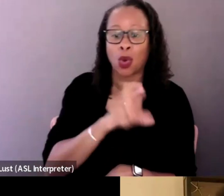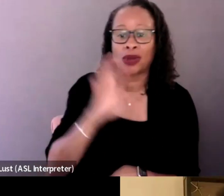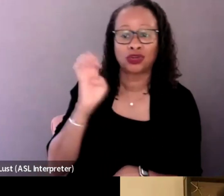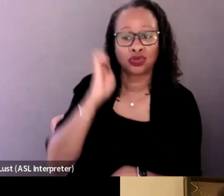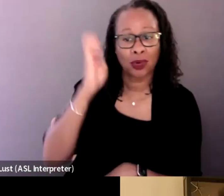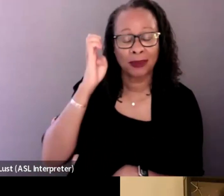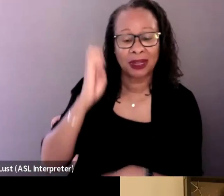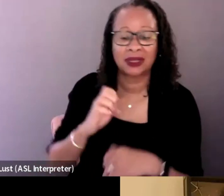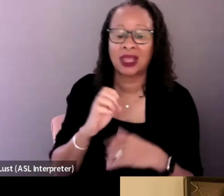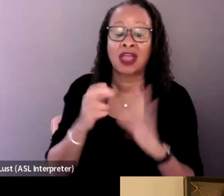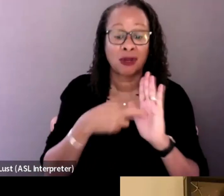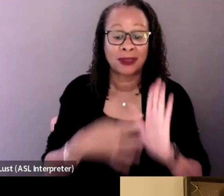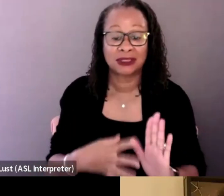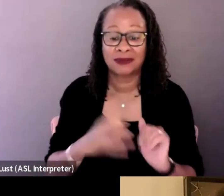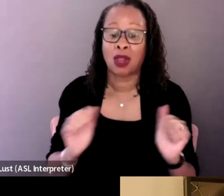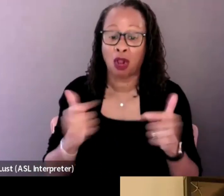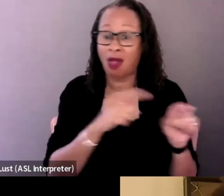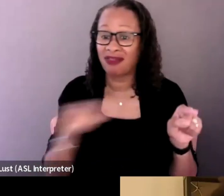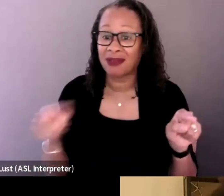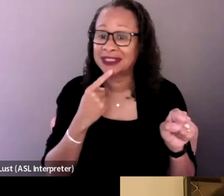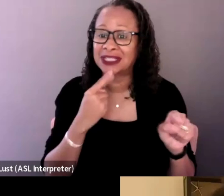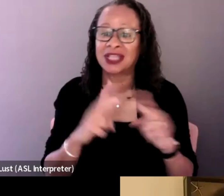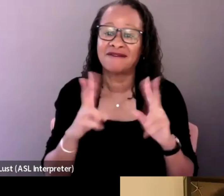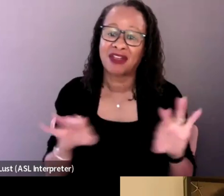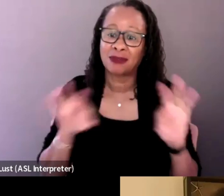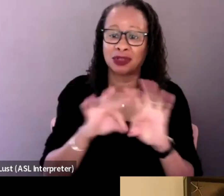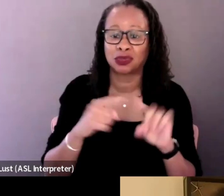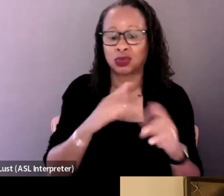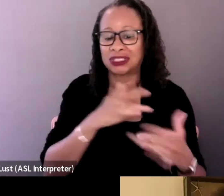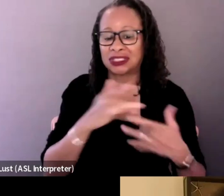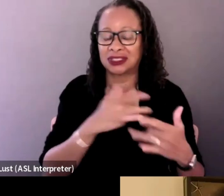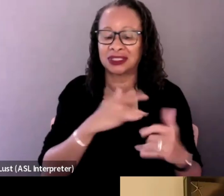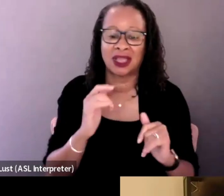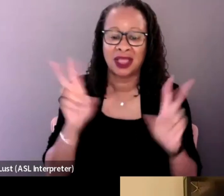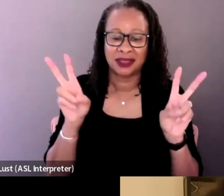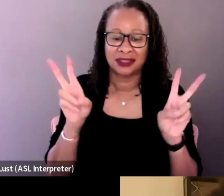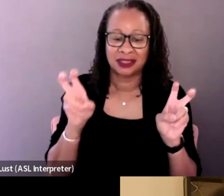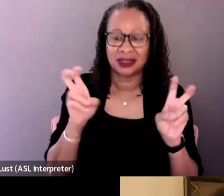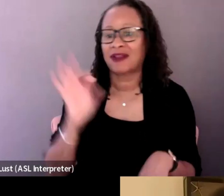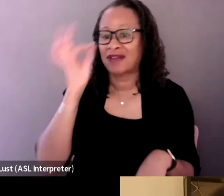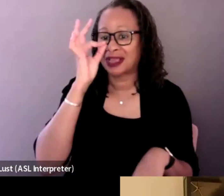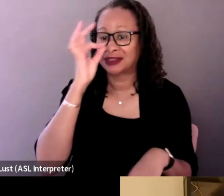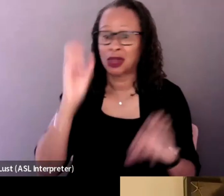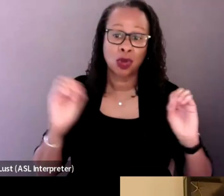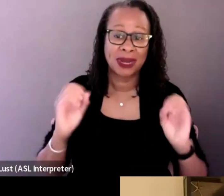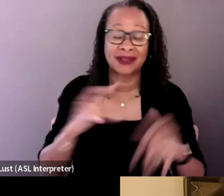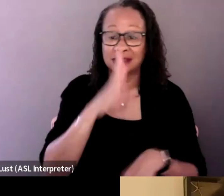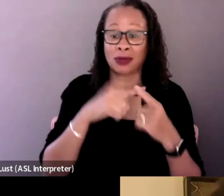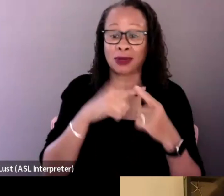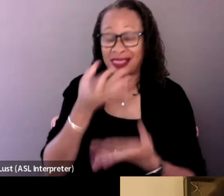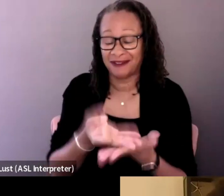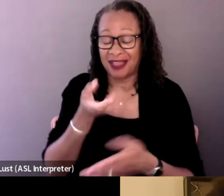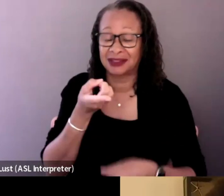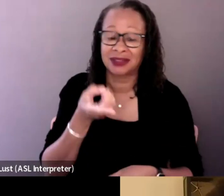European representatives, and all of them said it's very important to consider the topic of Afghanistan. Nobody has spoken about the fact